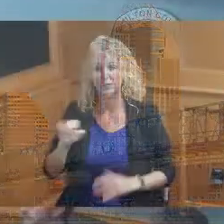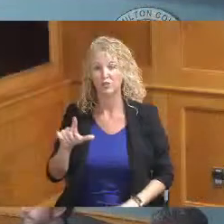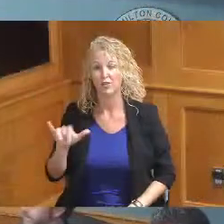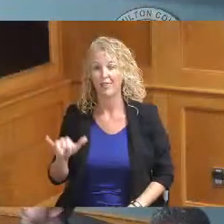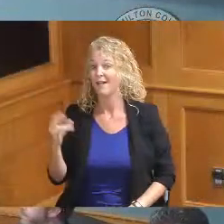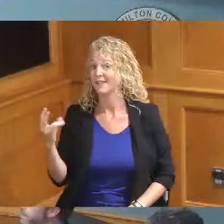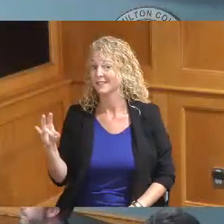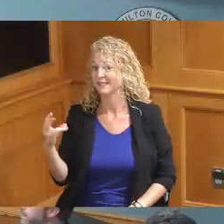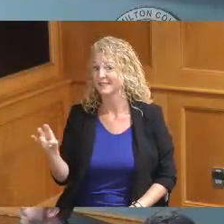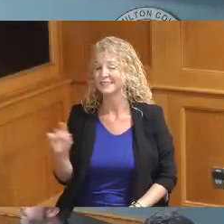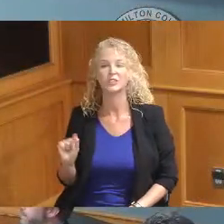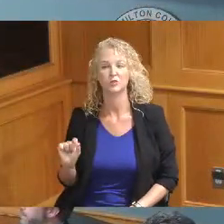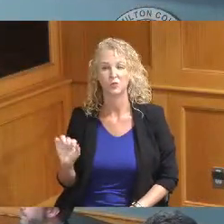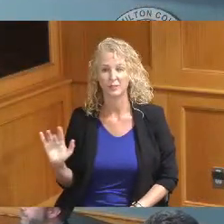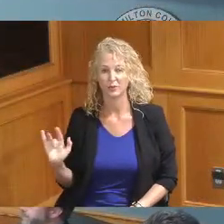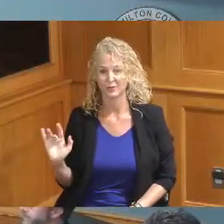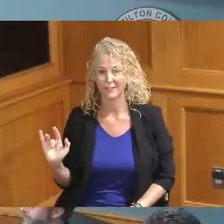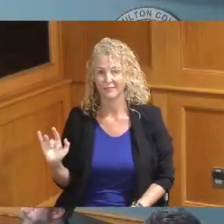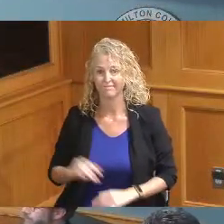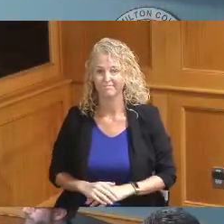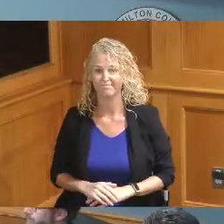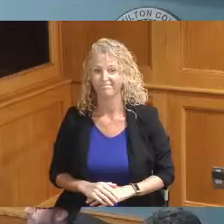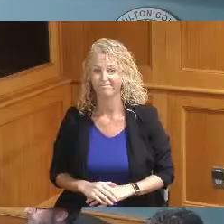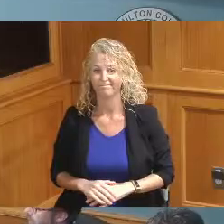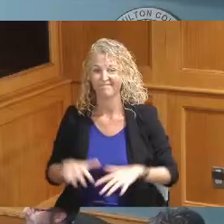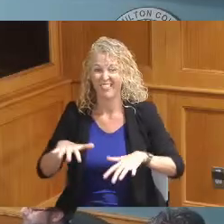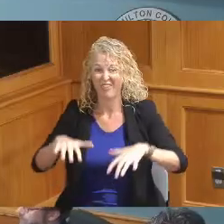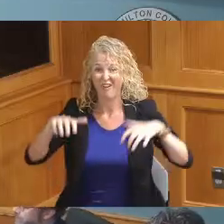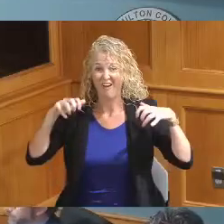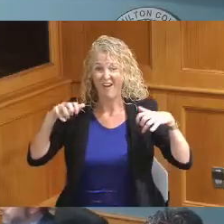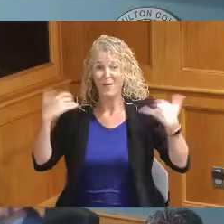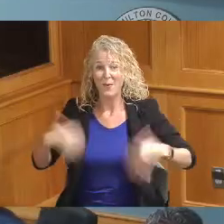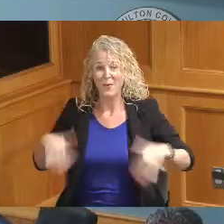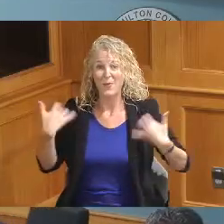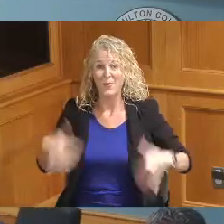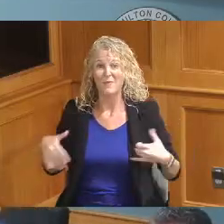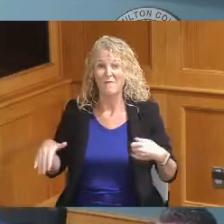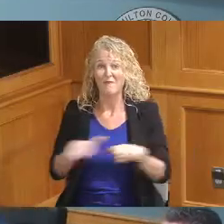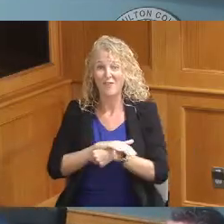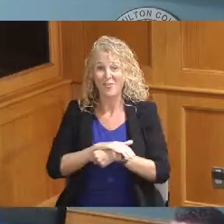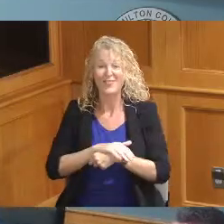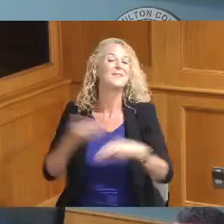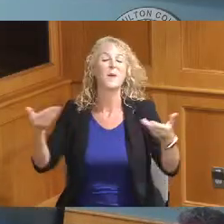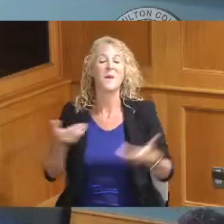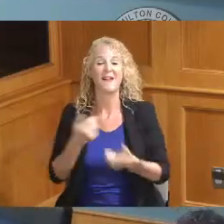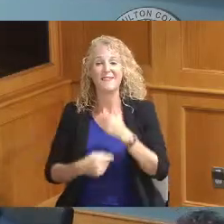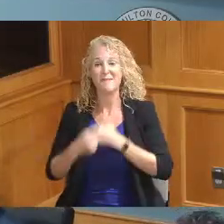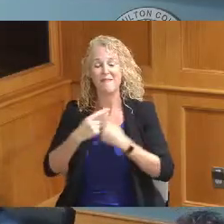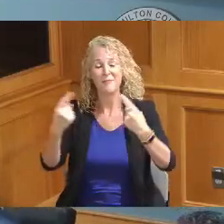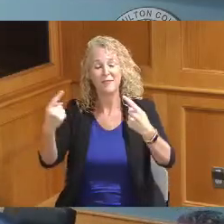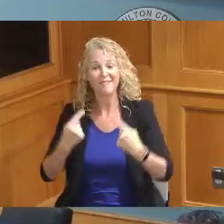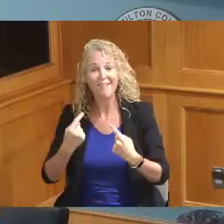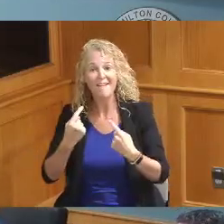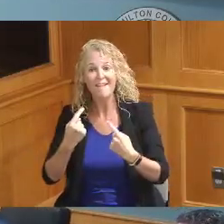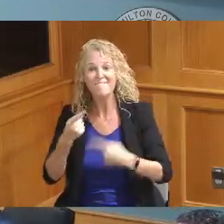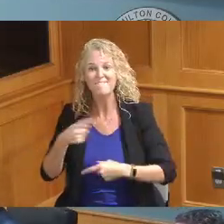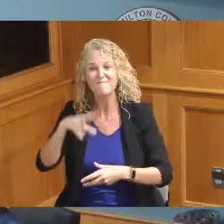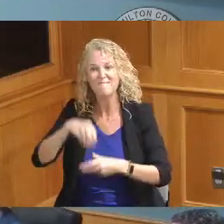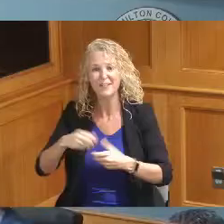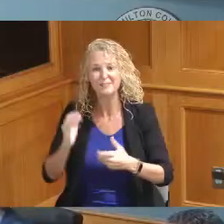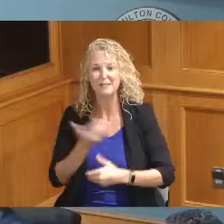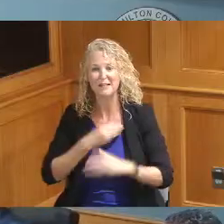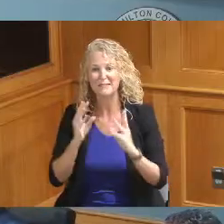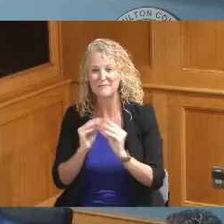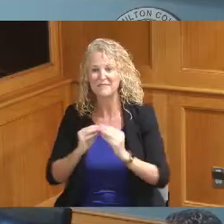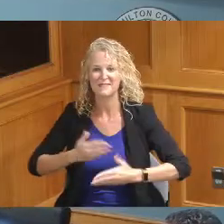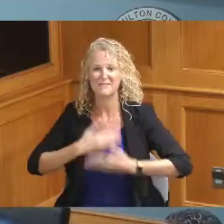17th, 2025. We've got a large audience today, so welcome to all of you that are here to participate in our meeting. We're